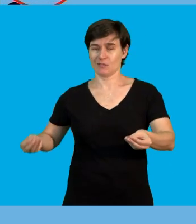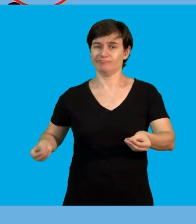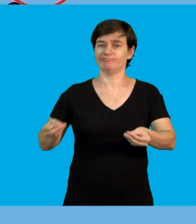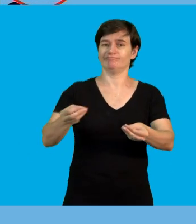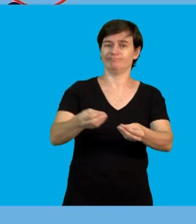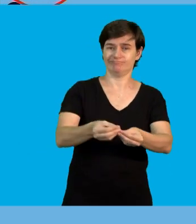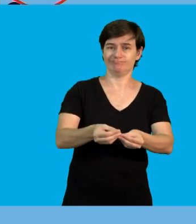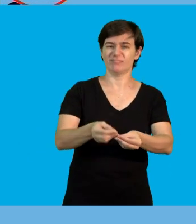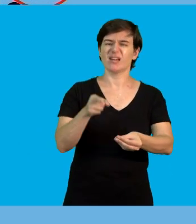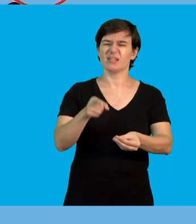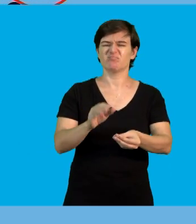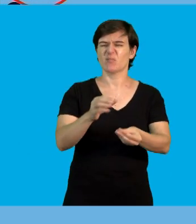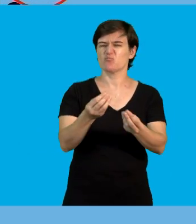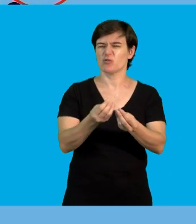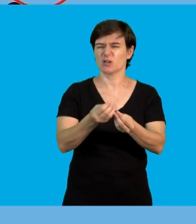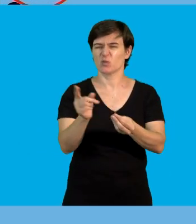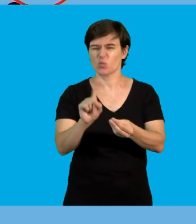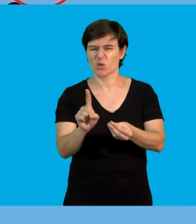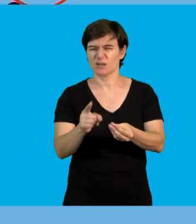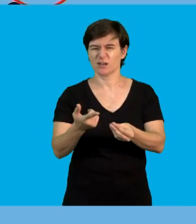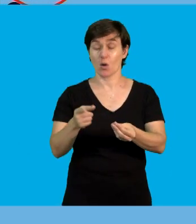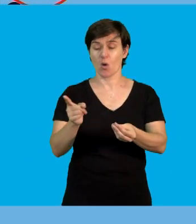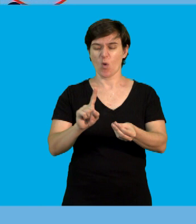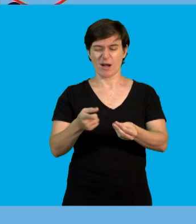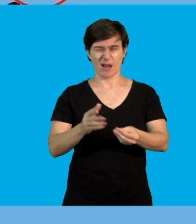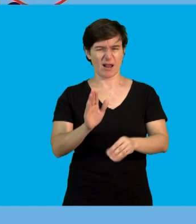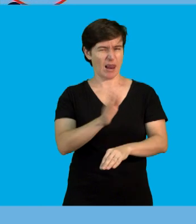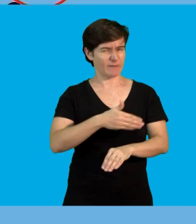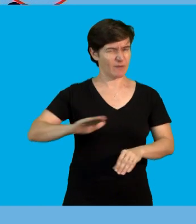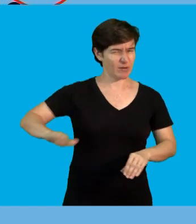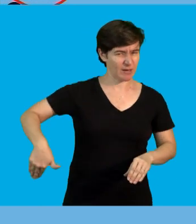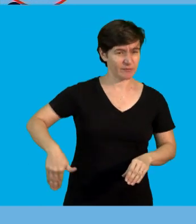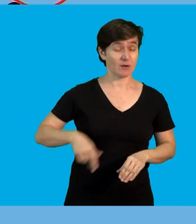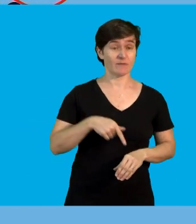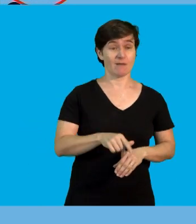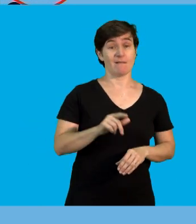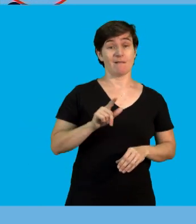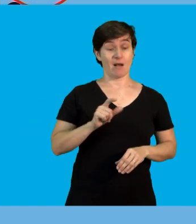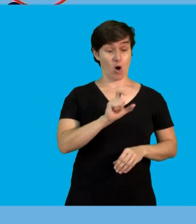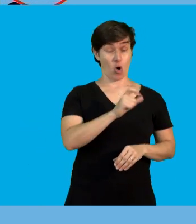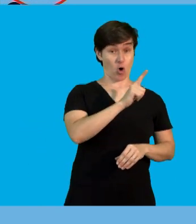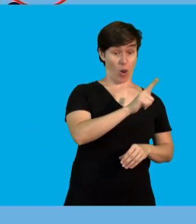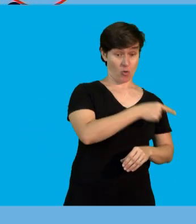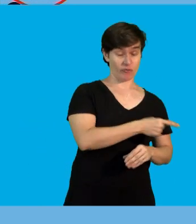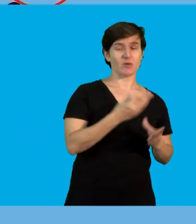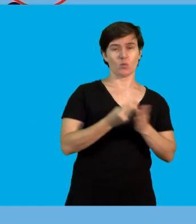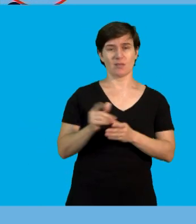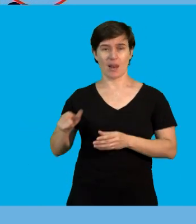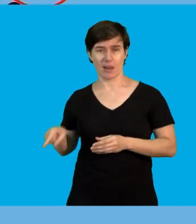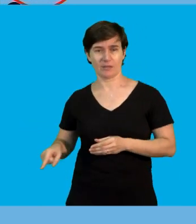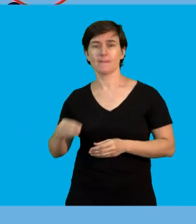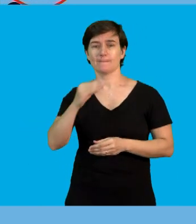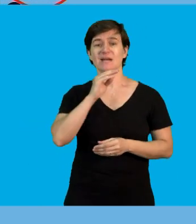donated, the OH is going to be donated, then the product is going to be, or the remainder is going to be lithium and the chlorine. So